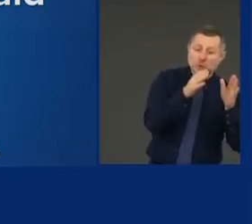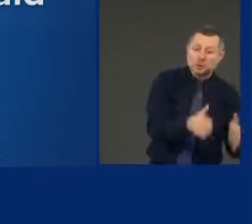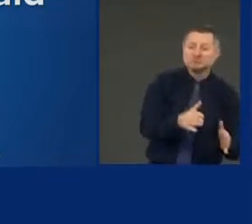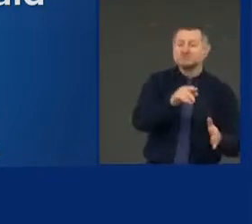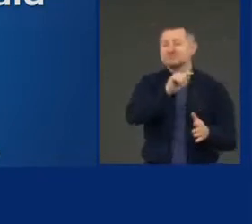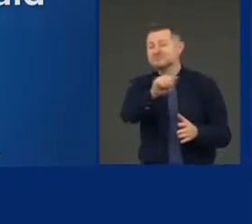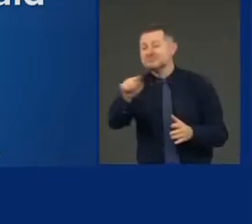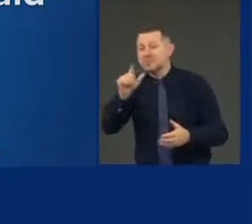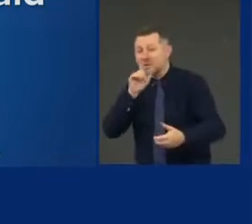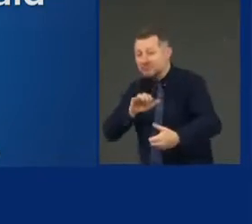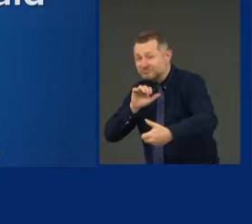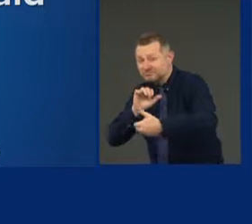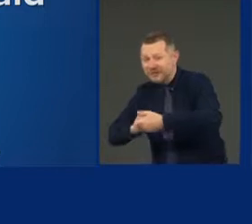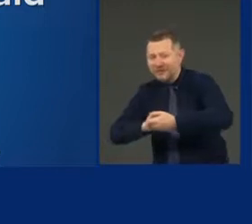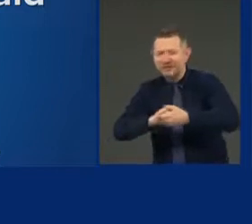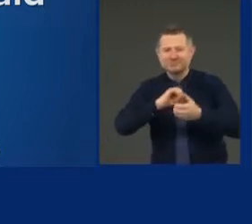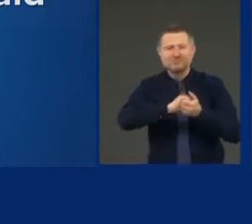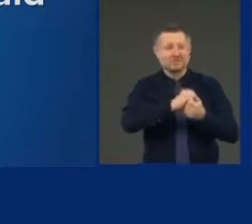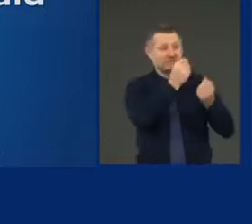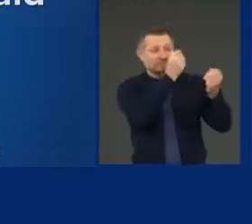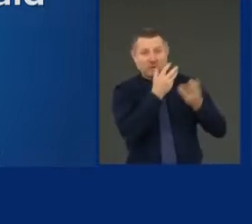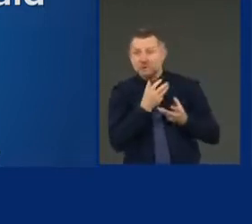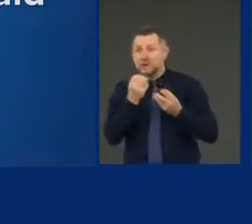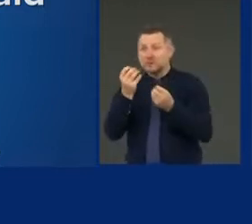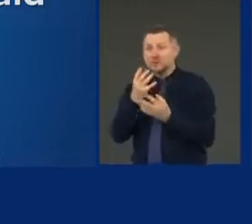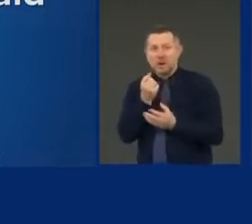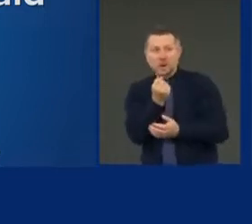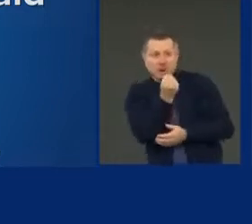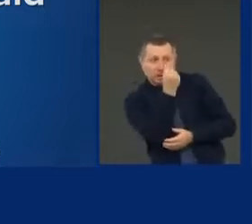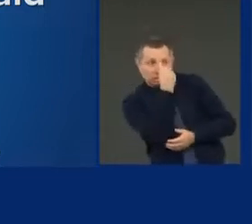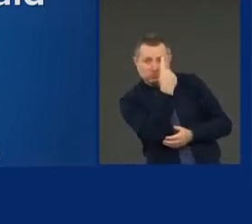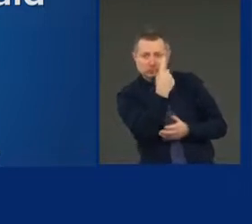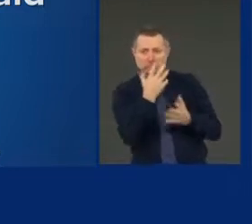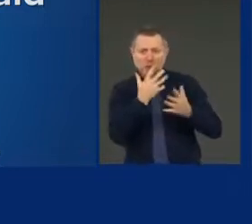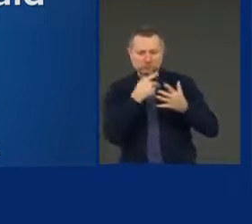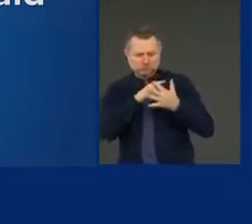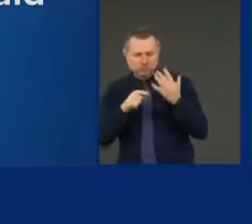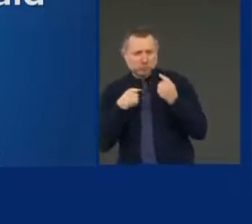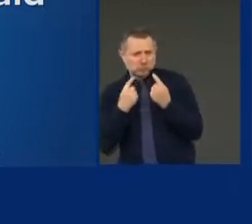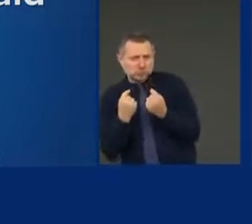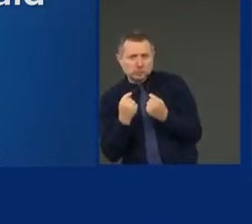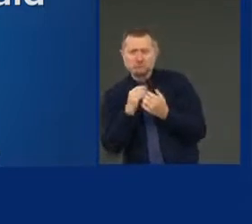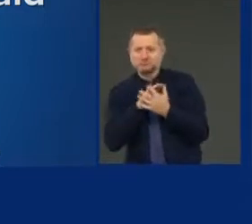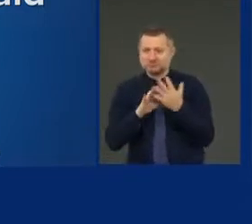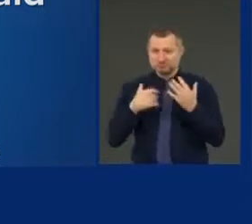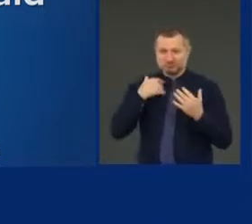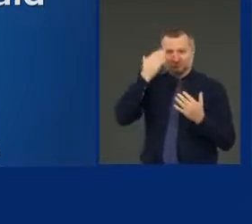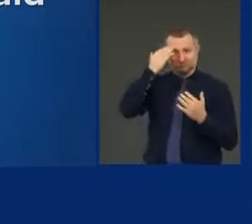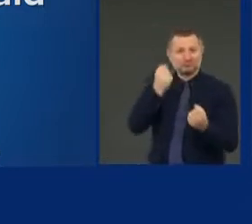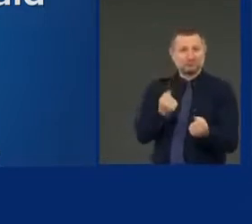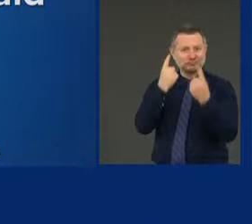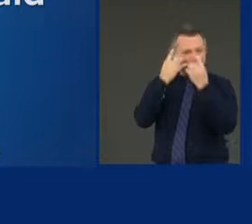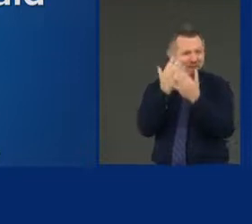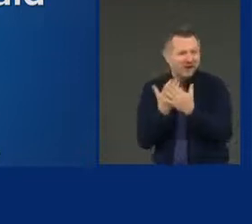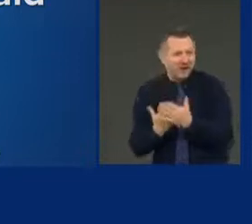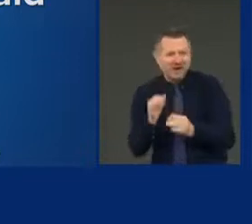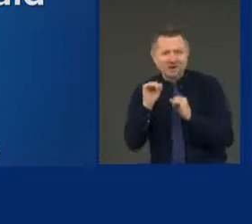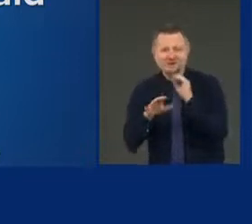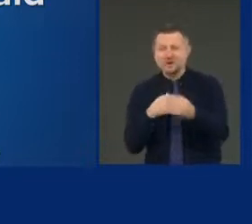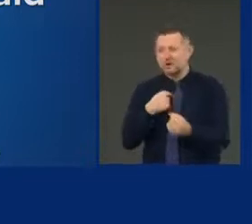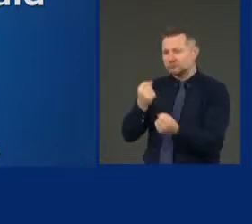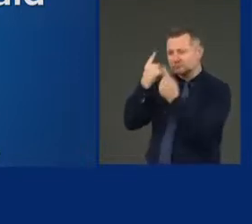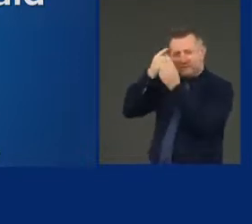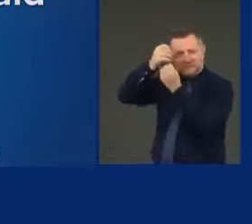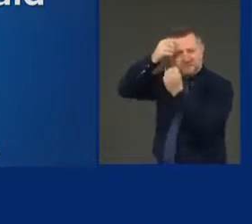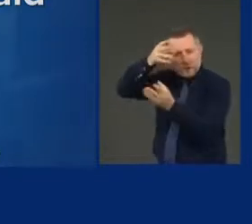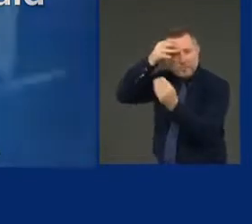informed and they understand the challenge and they understand the facts and the information.